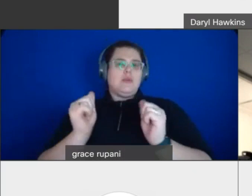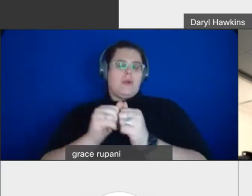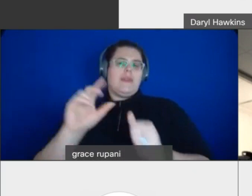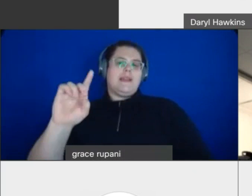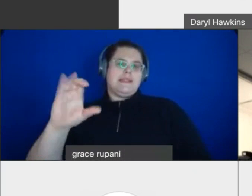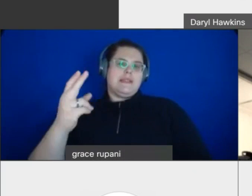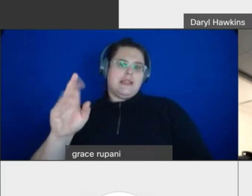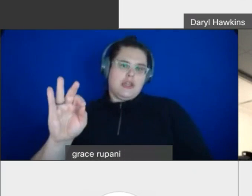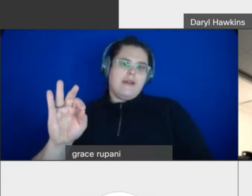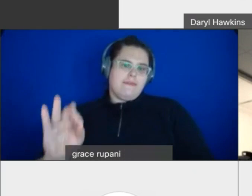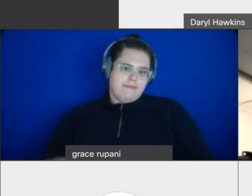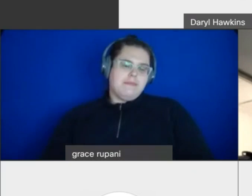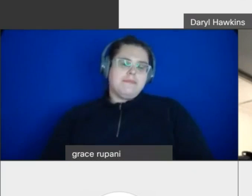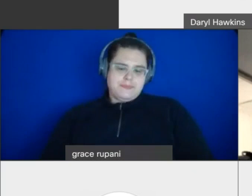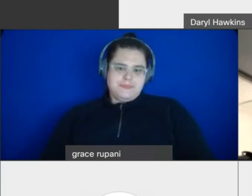Healthcare Finance.